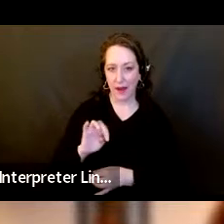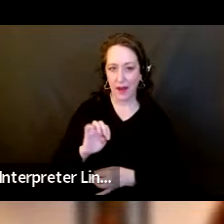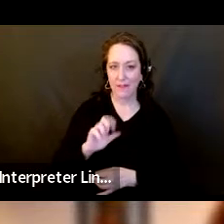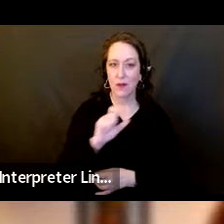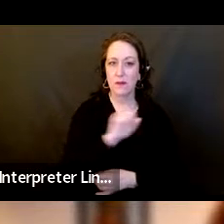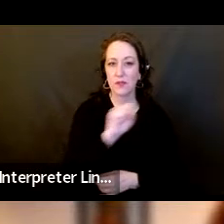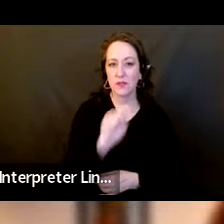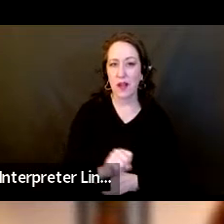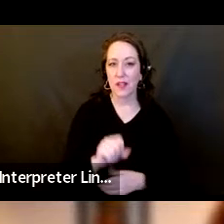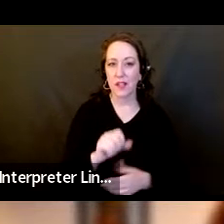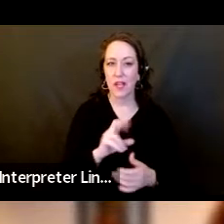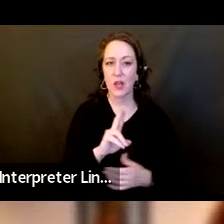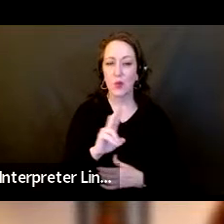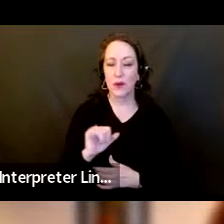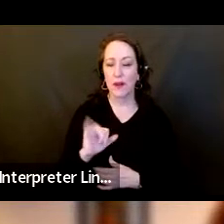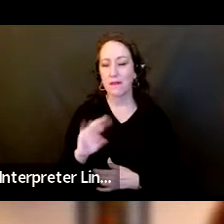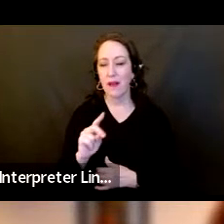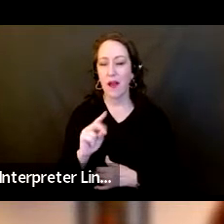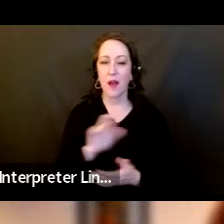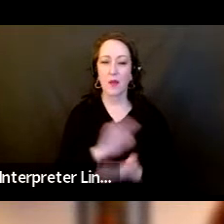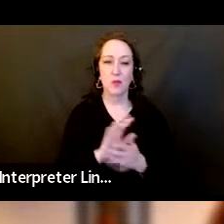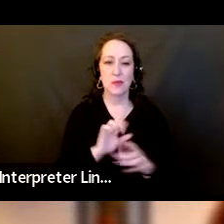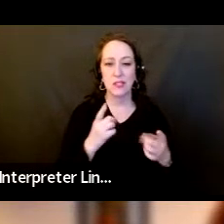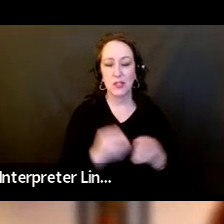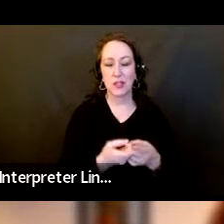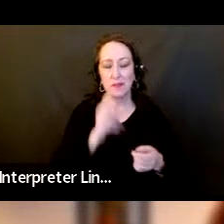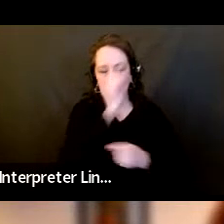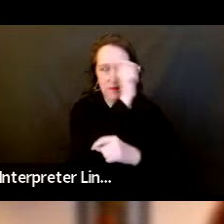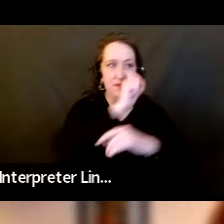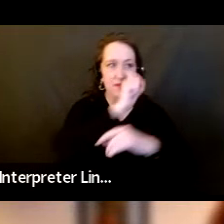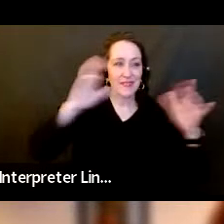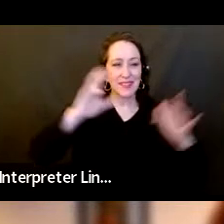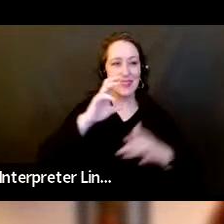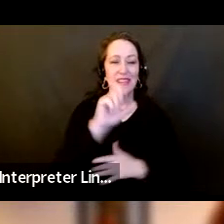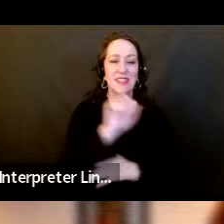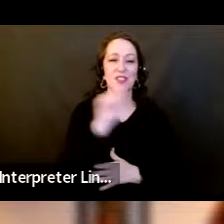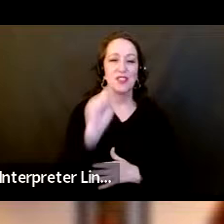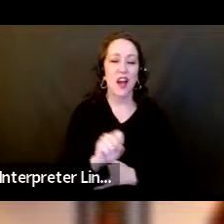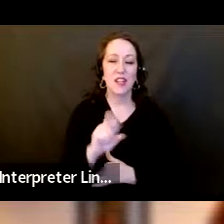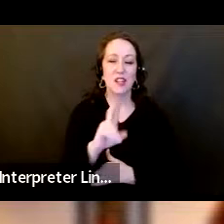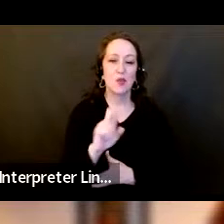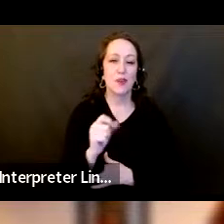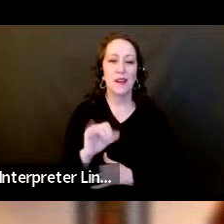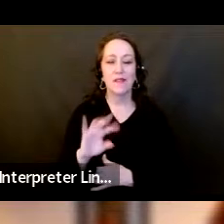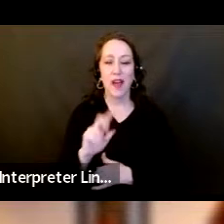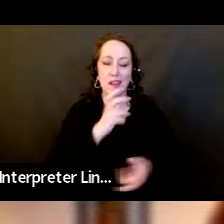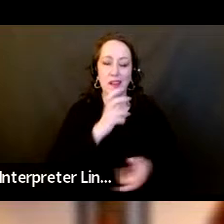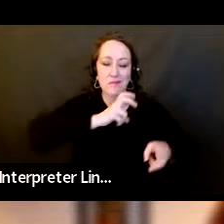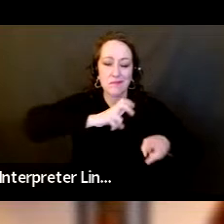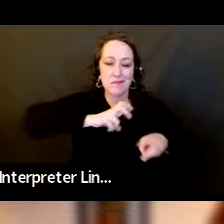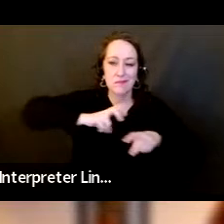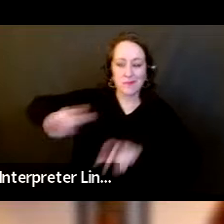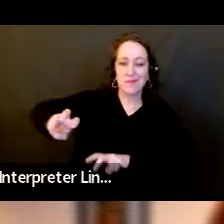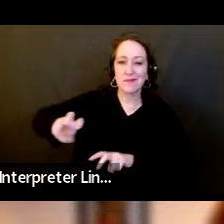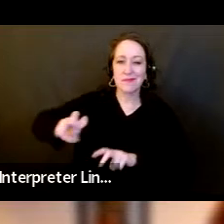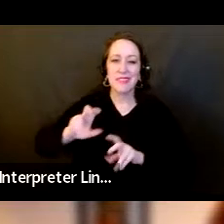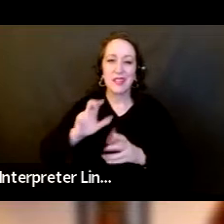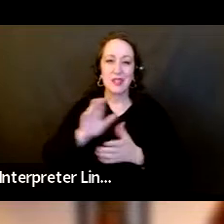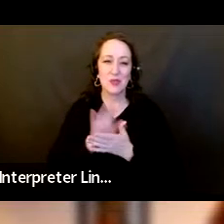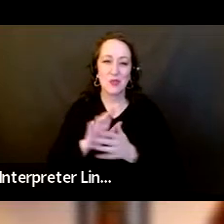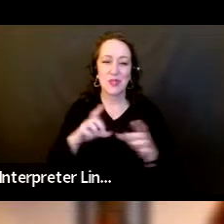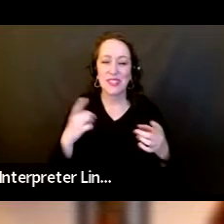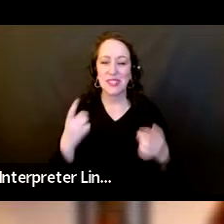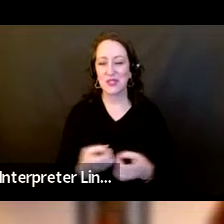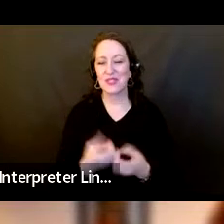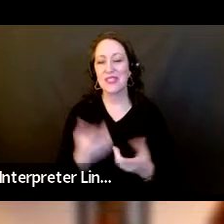District come and kind of talk about his vision for kind of Stockton Unified and making big transitions at the school district. And so this is really